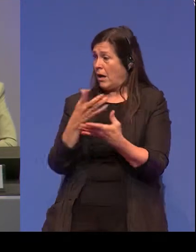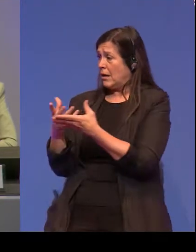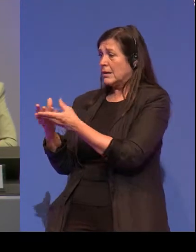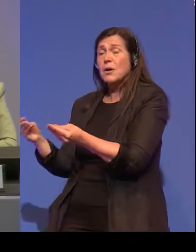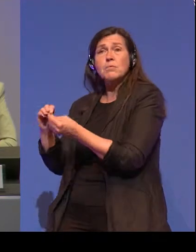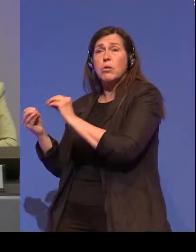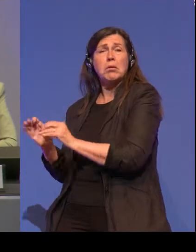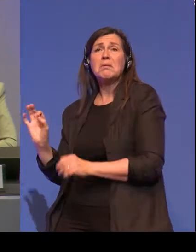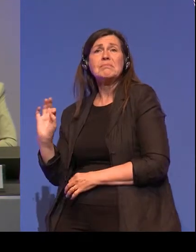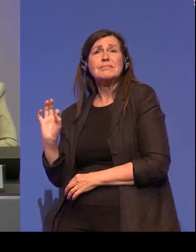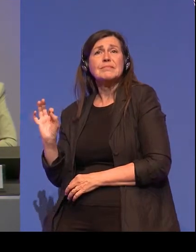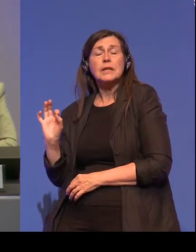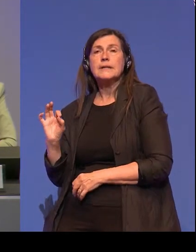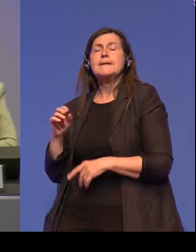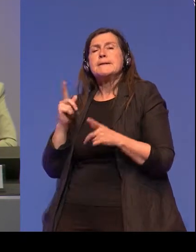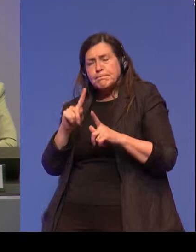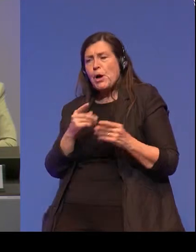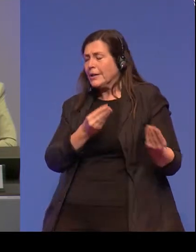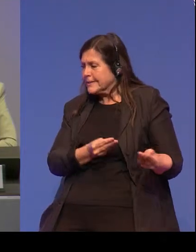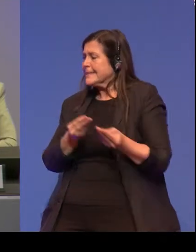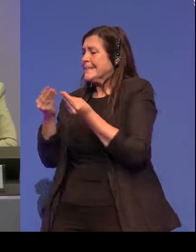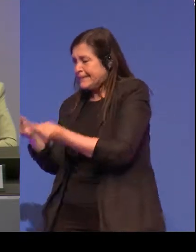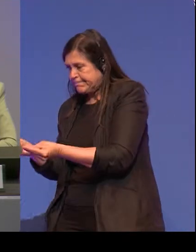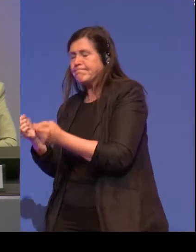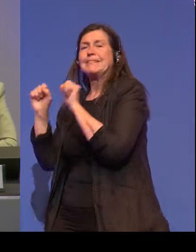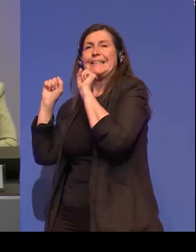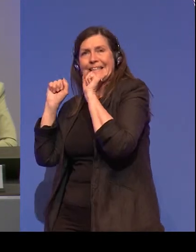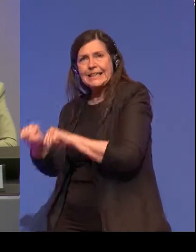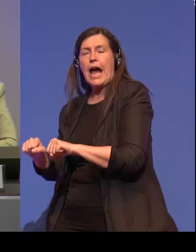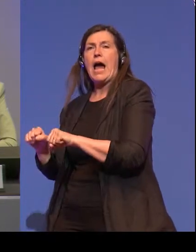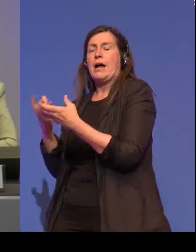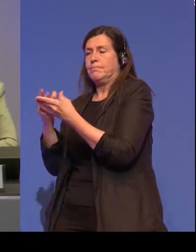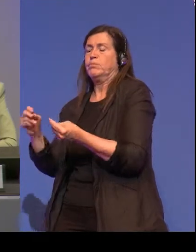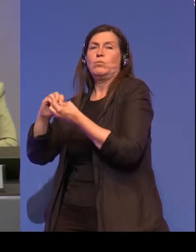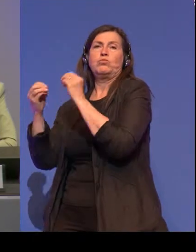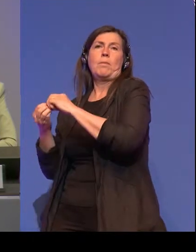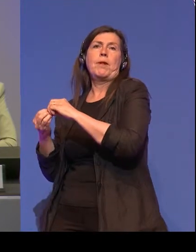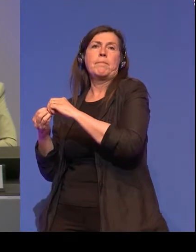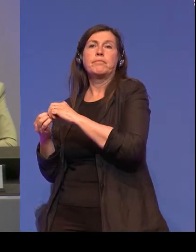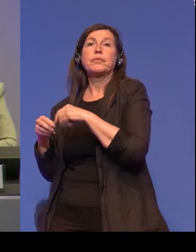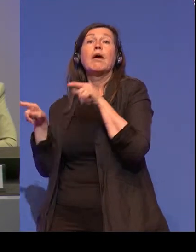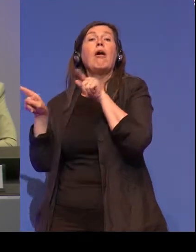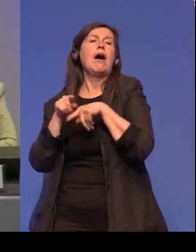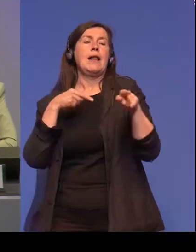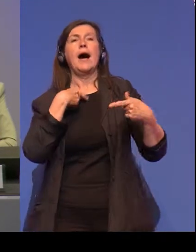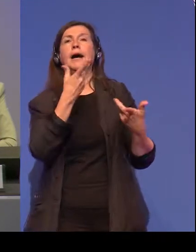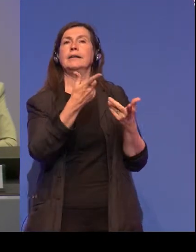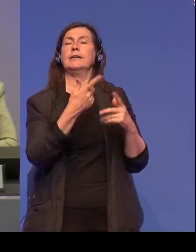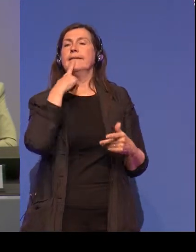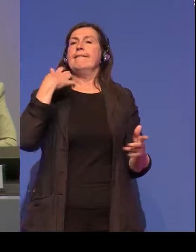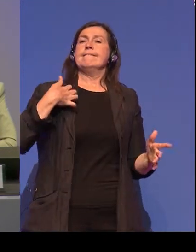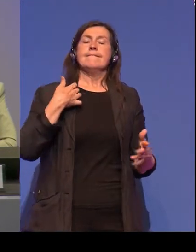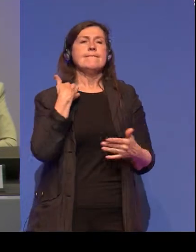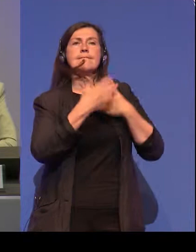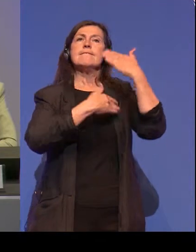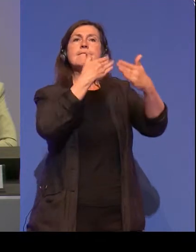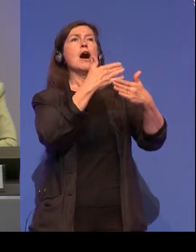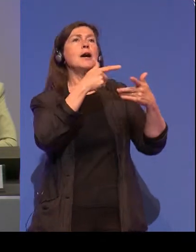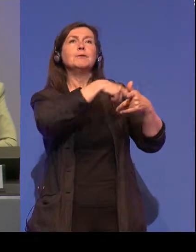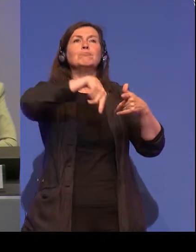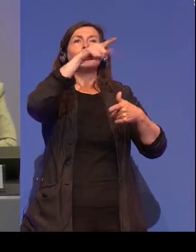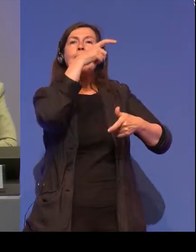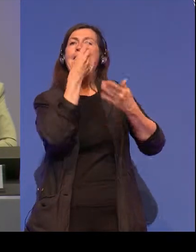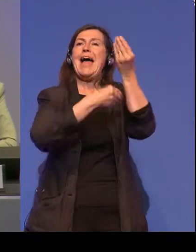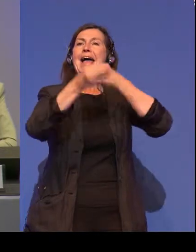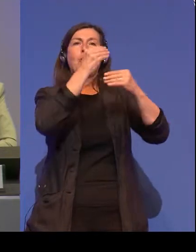inconsistencies. Ensuring the resilience of the global financial system should not be achieved at the cost of degrading economies of some of